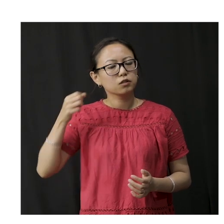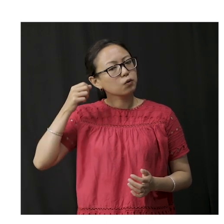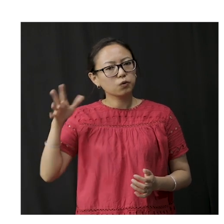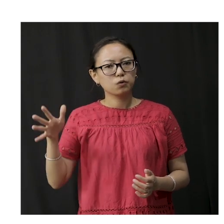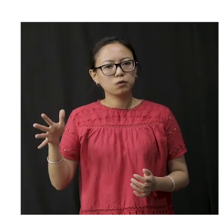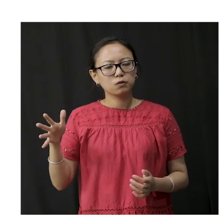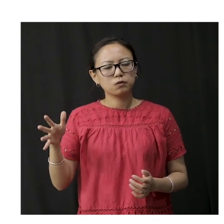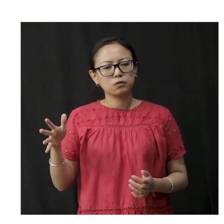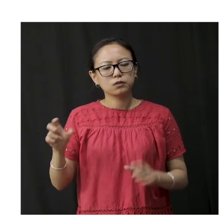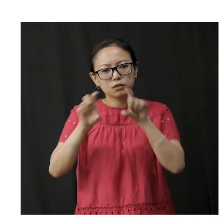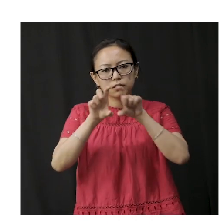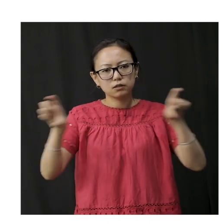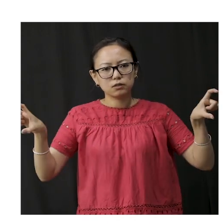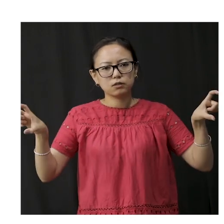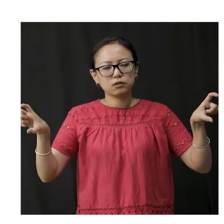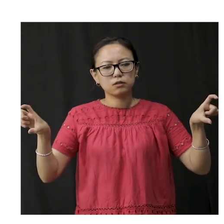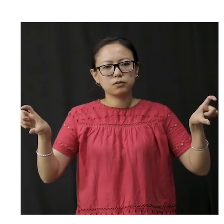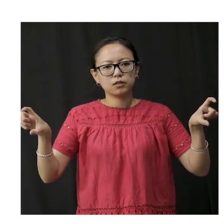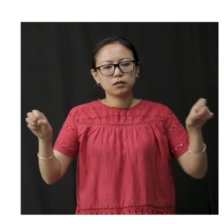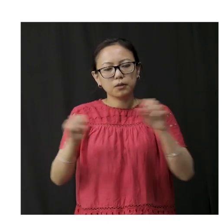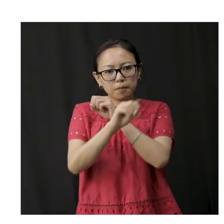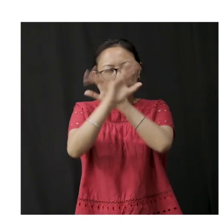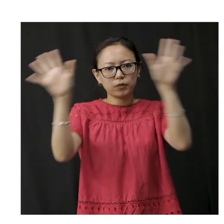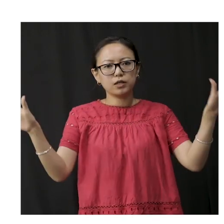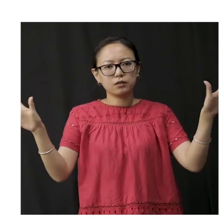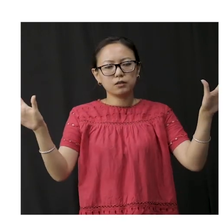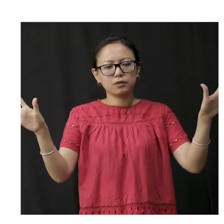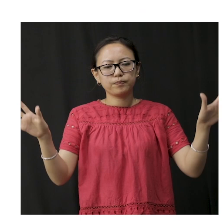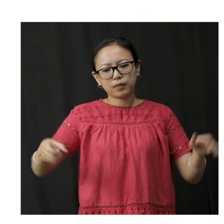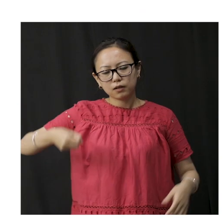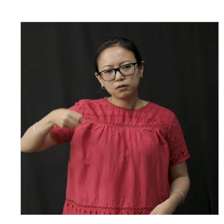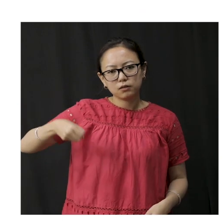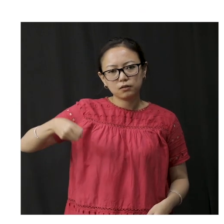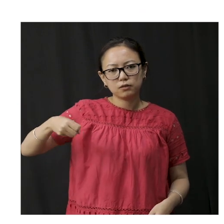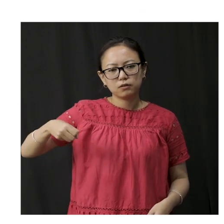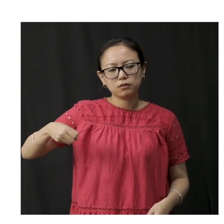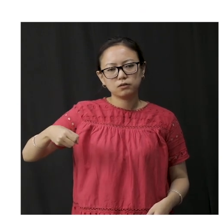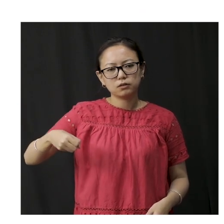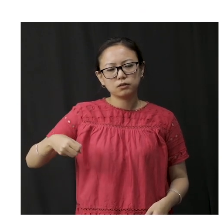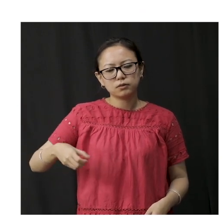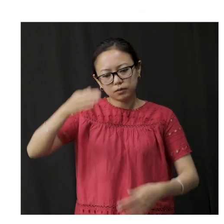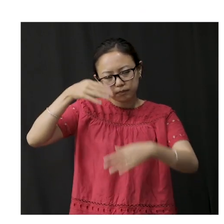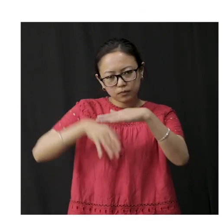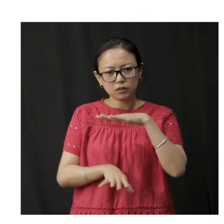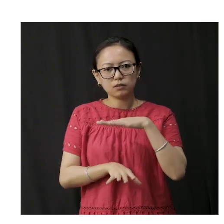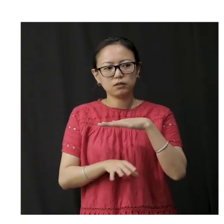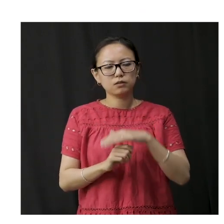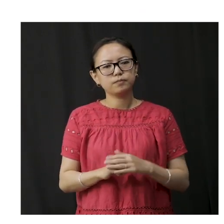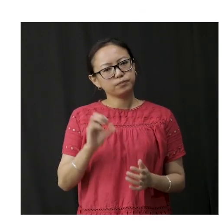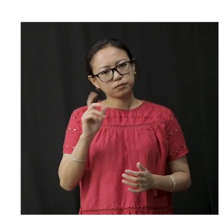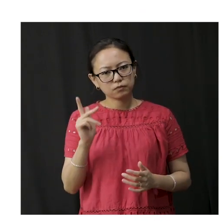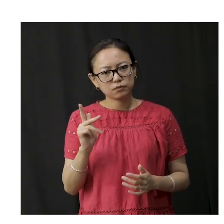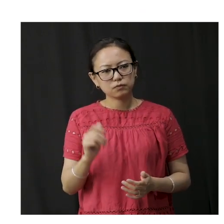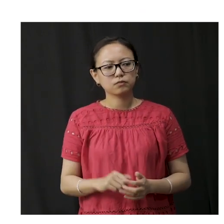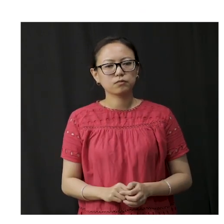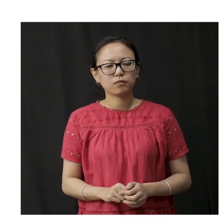gold, clear, bright, lanterns, and beneath. Okay, can